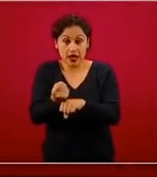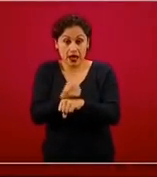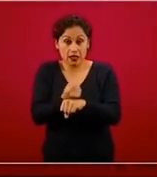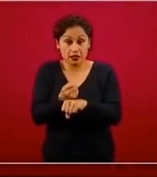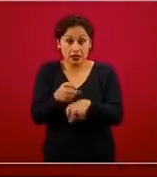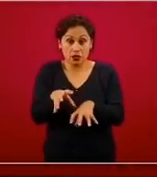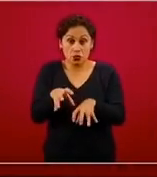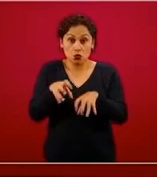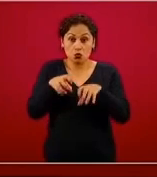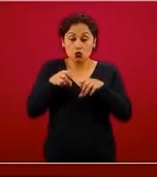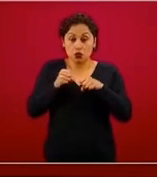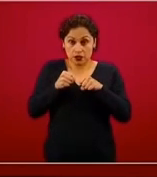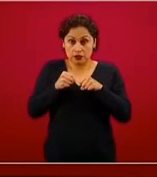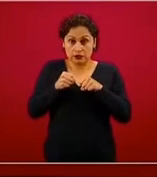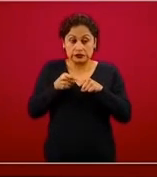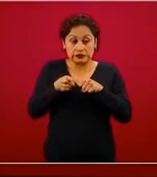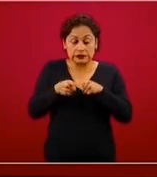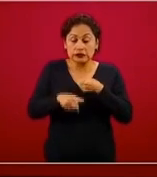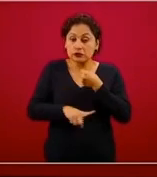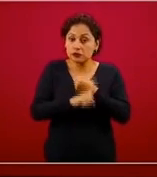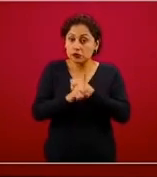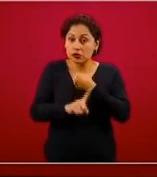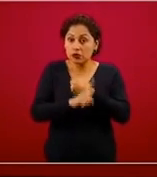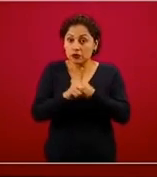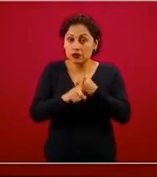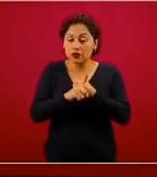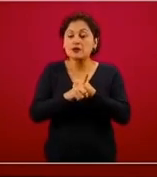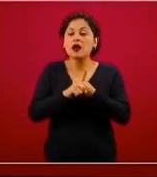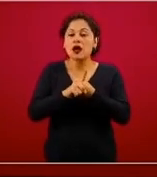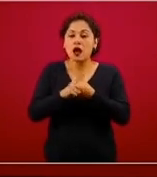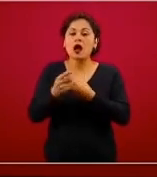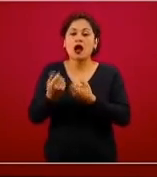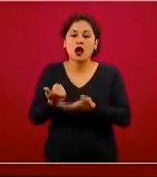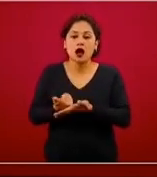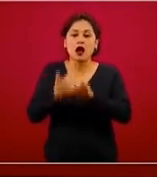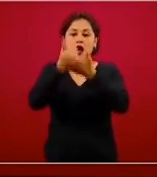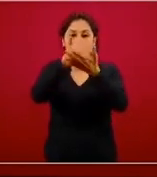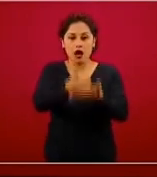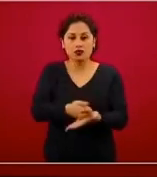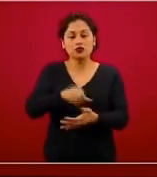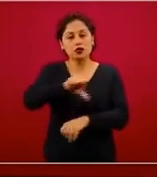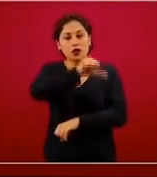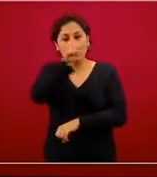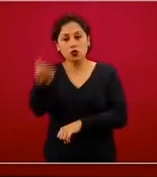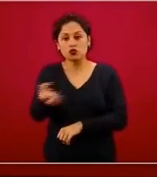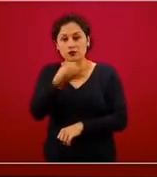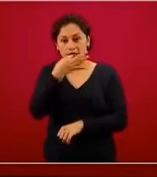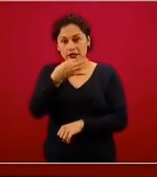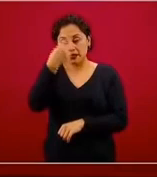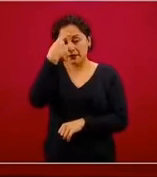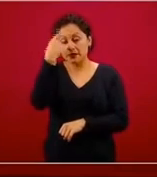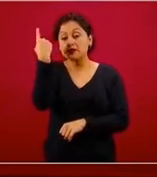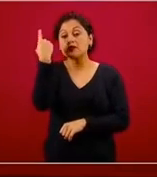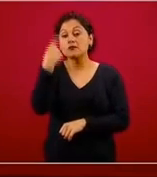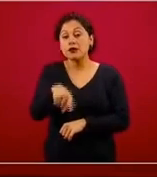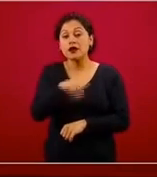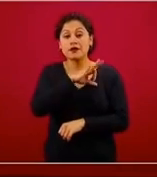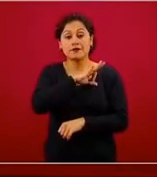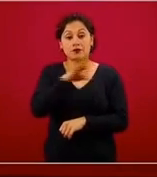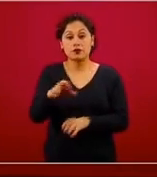coagulation problems, then you would start using another type of medication that wasn't an